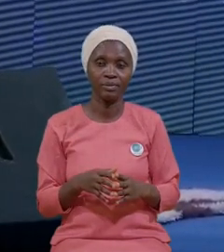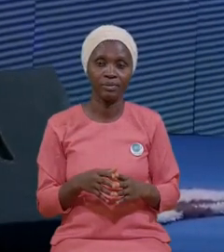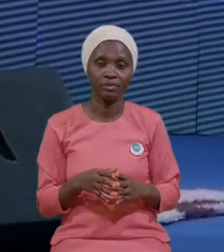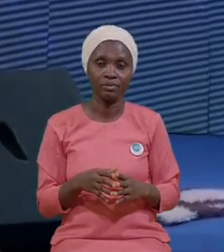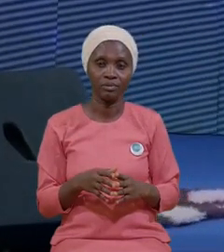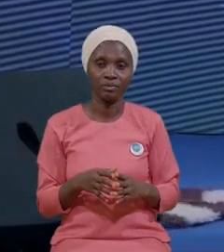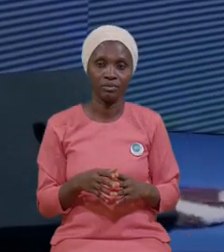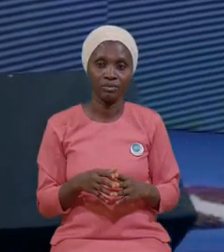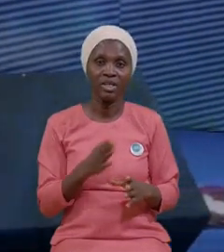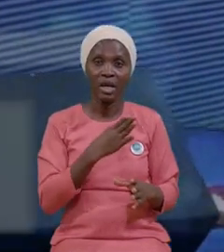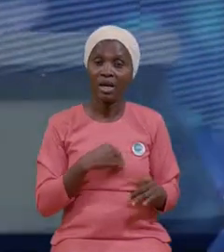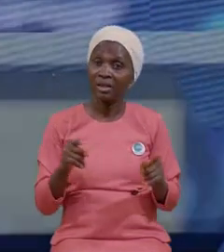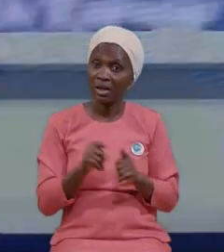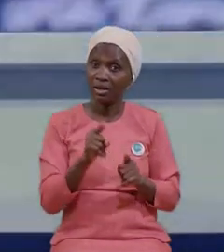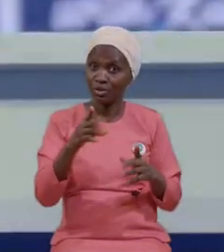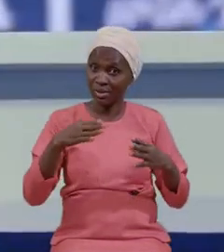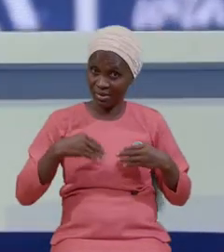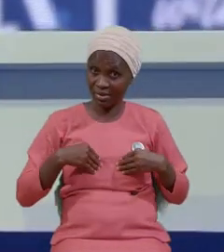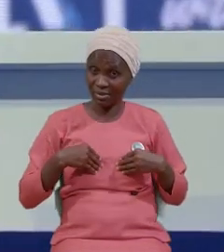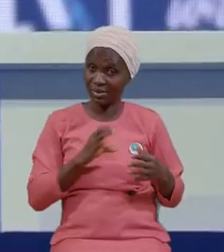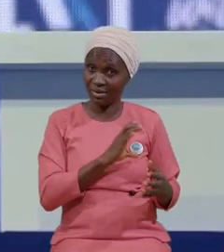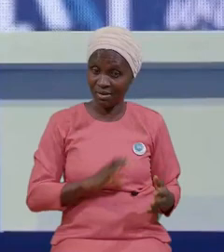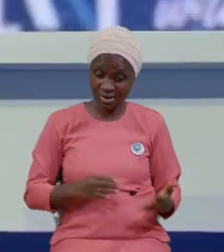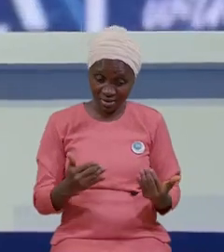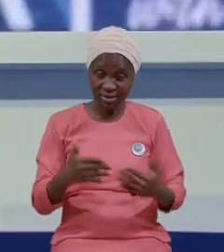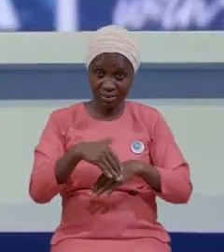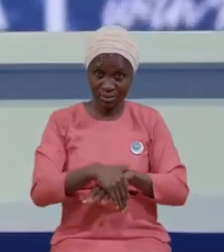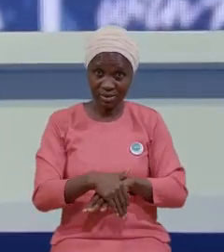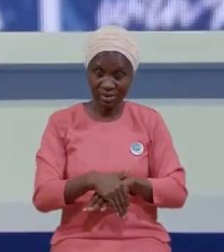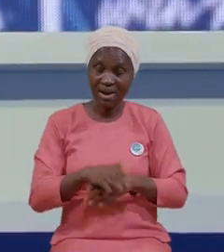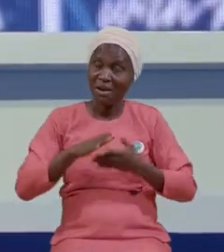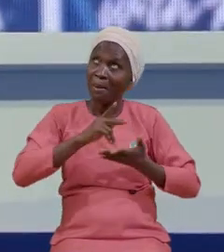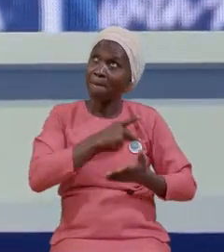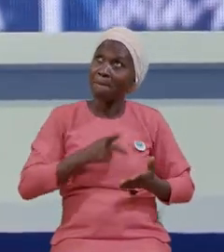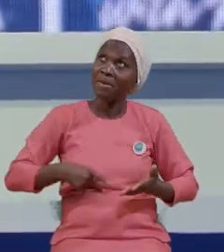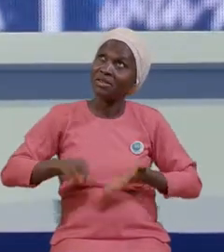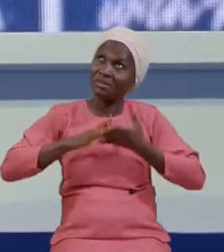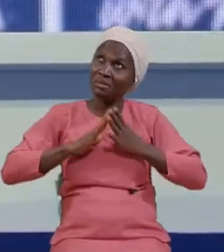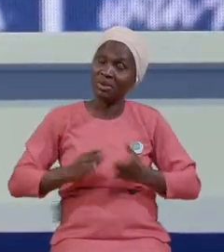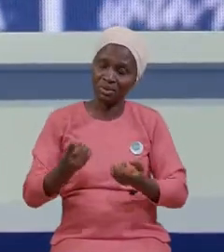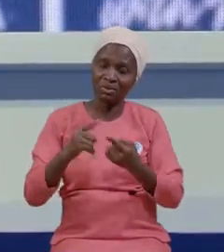And as you receive Christ tonight, Prince of Peace, come to my heart.